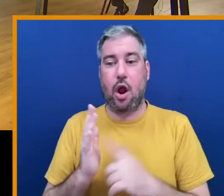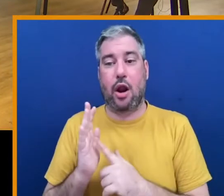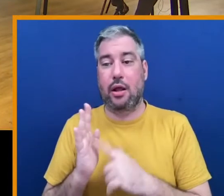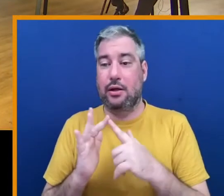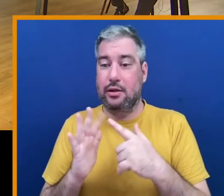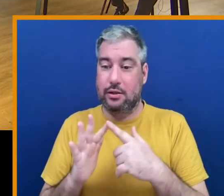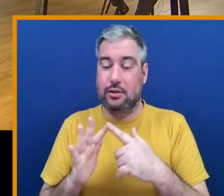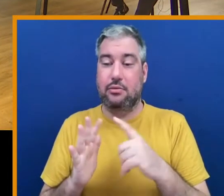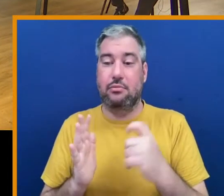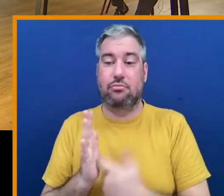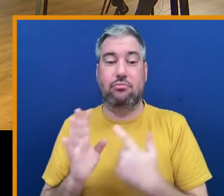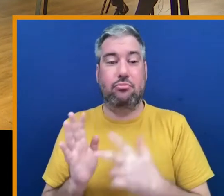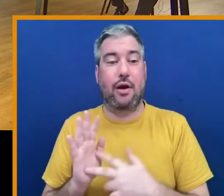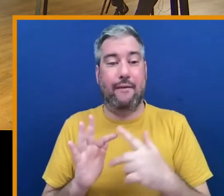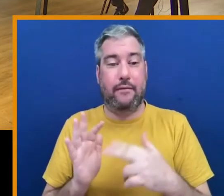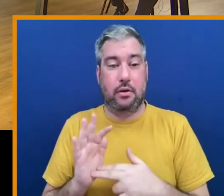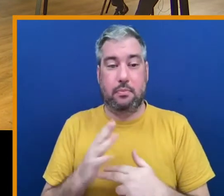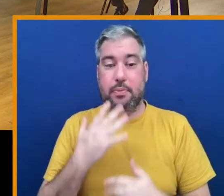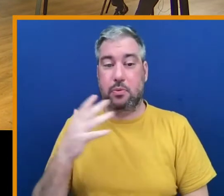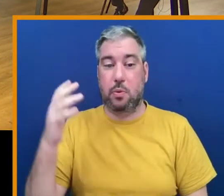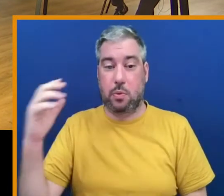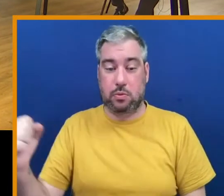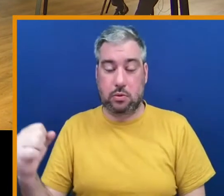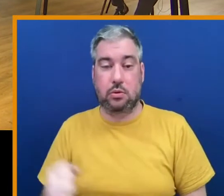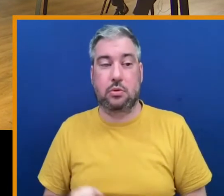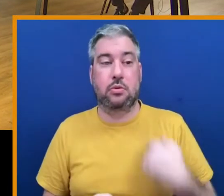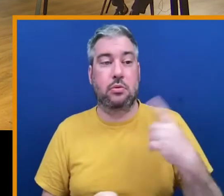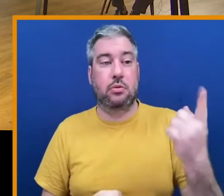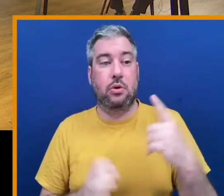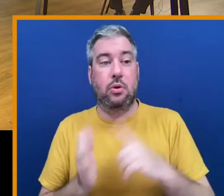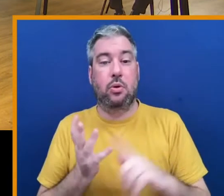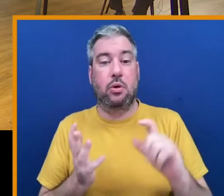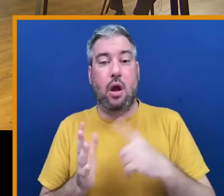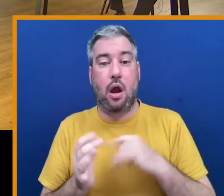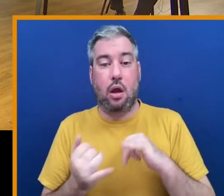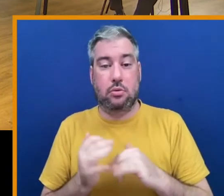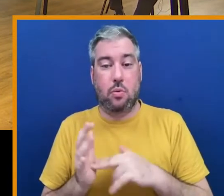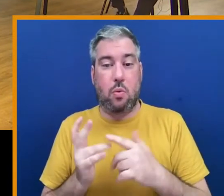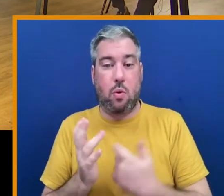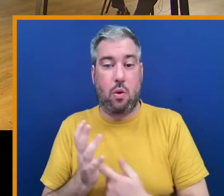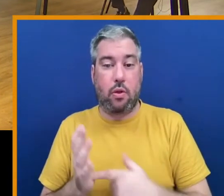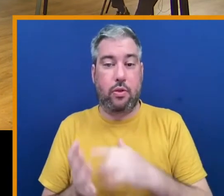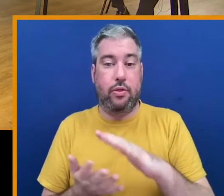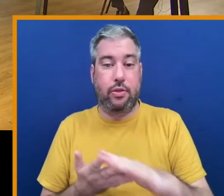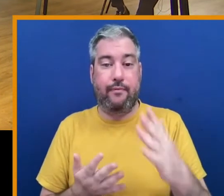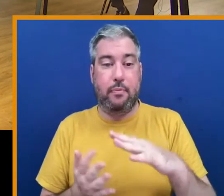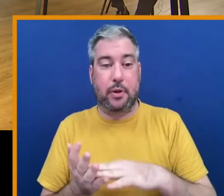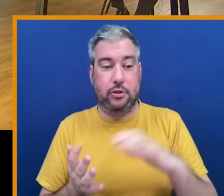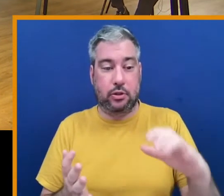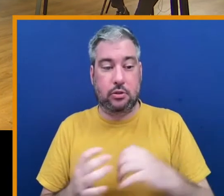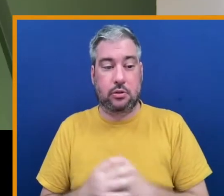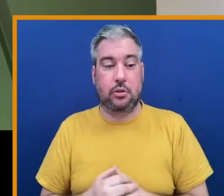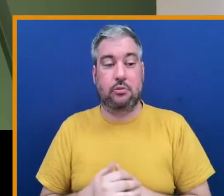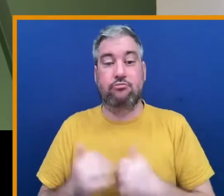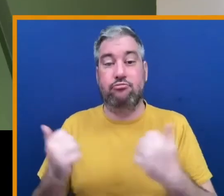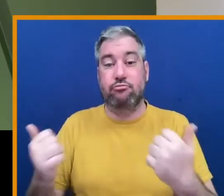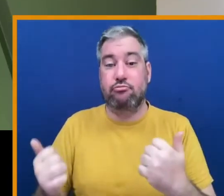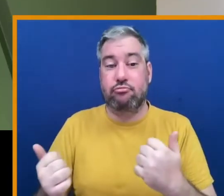Manchester. Lucas. Good afternoon, conference. It's great to be able to speak on a really amazing motion